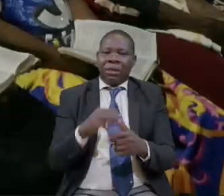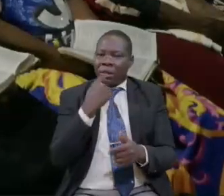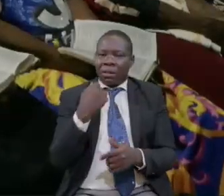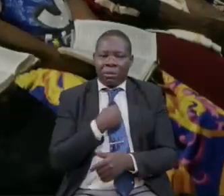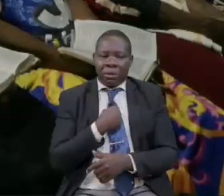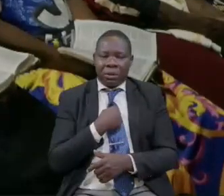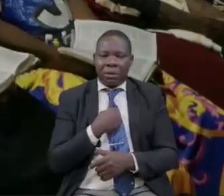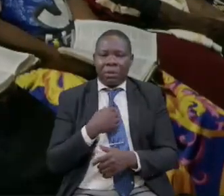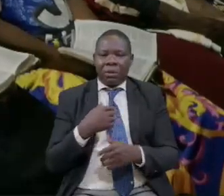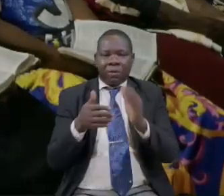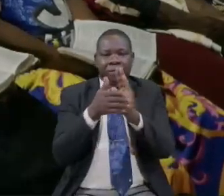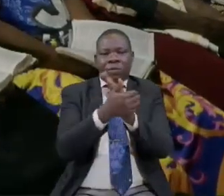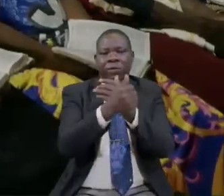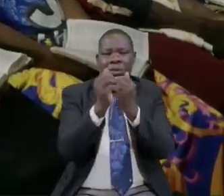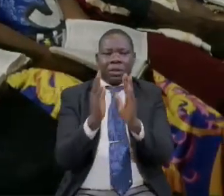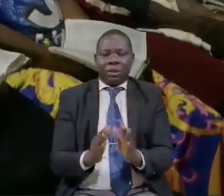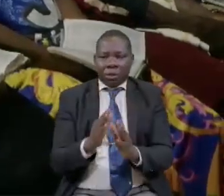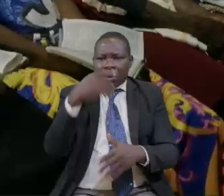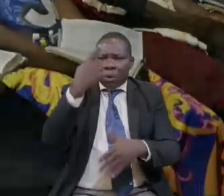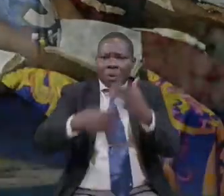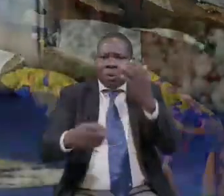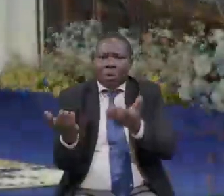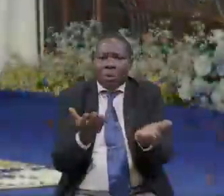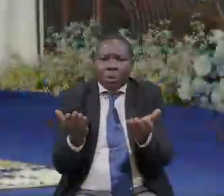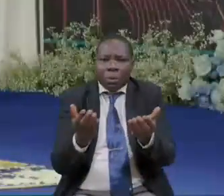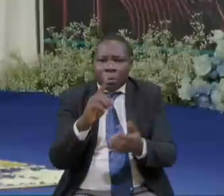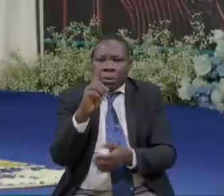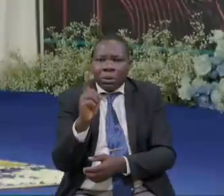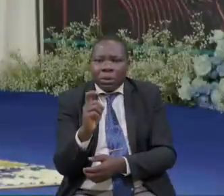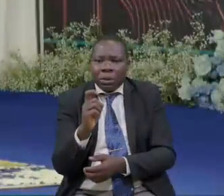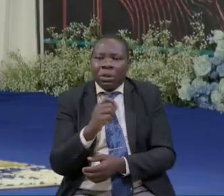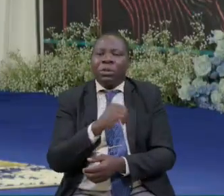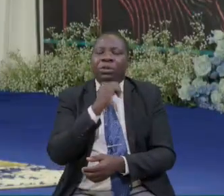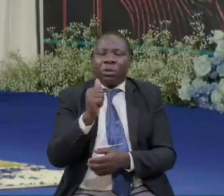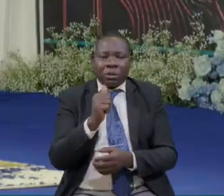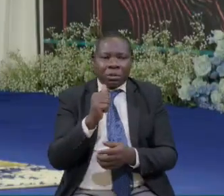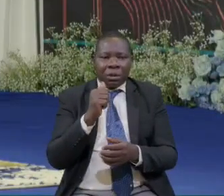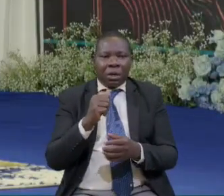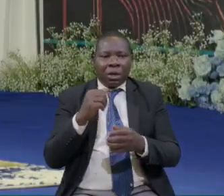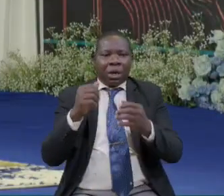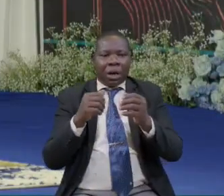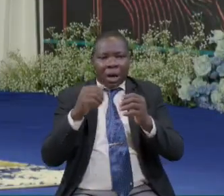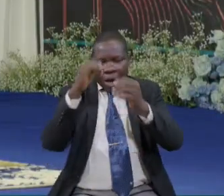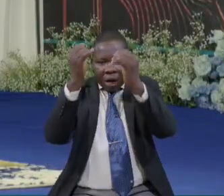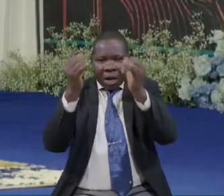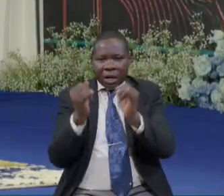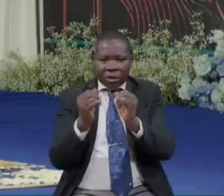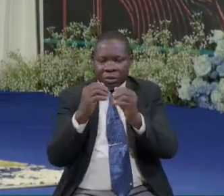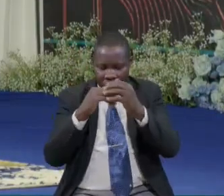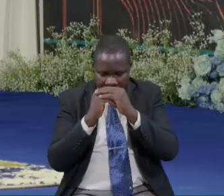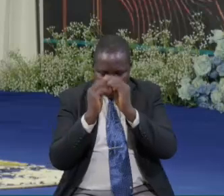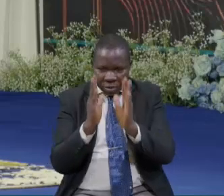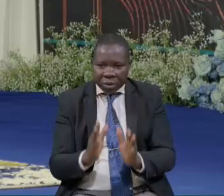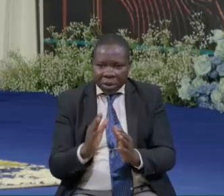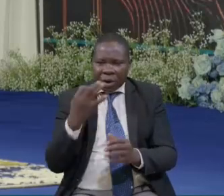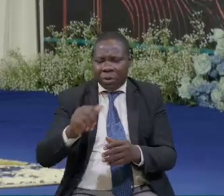fornicators, what? Nor idolaters, idol worship of any kind.